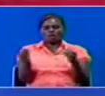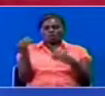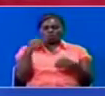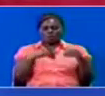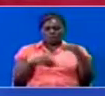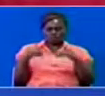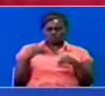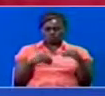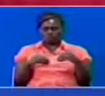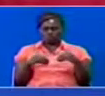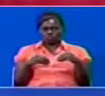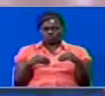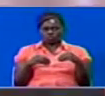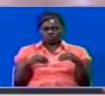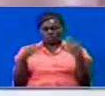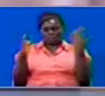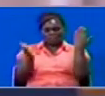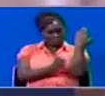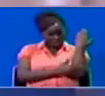corruption is immoral.